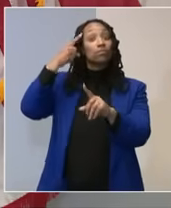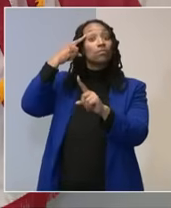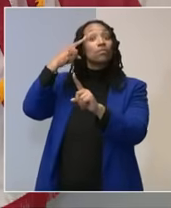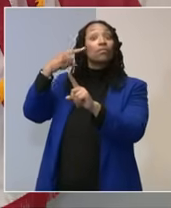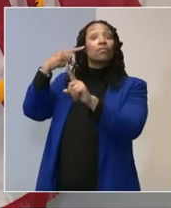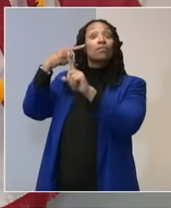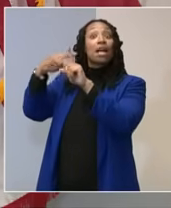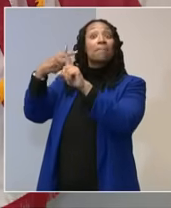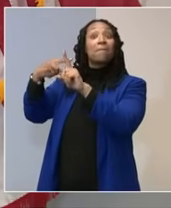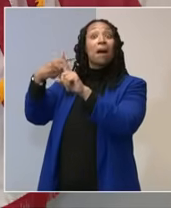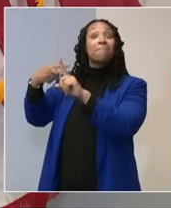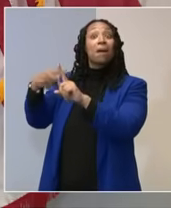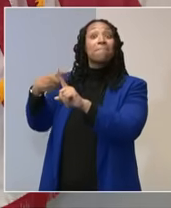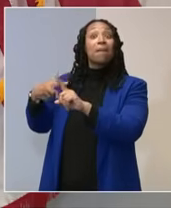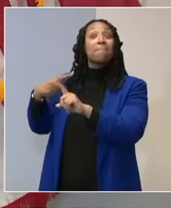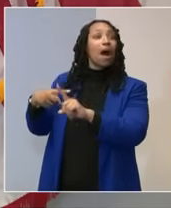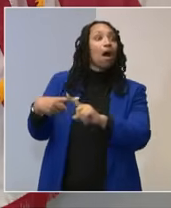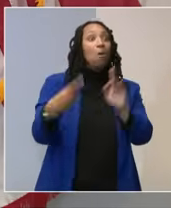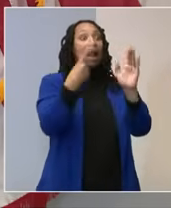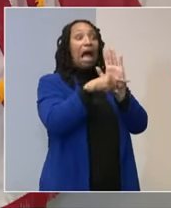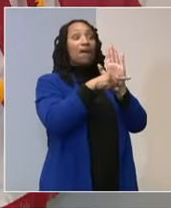landed just right.